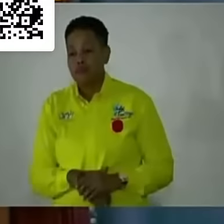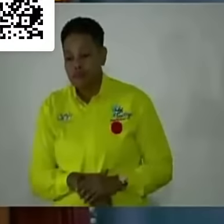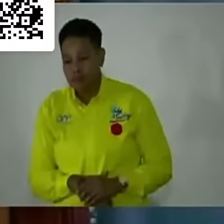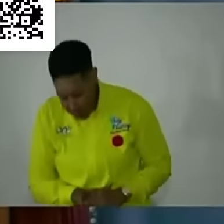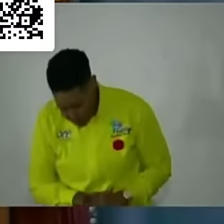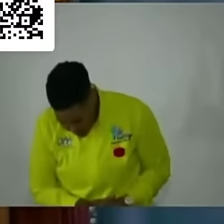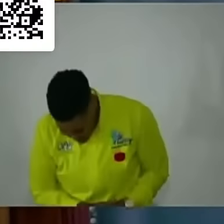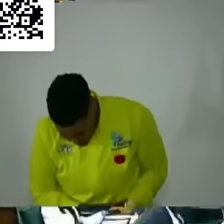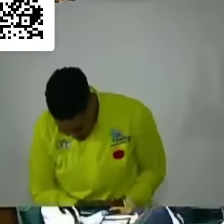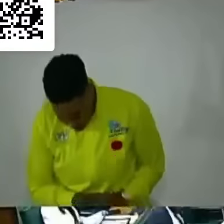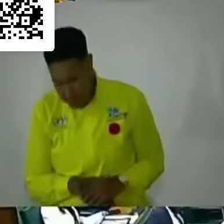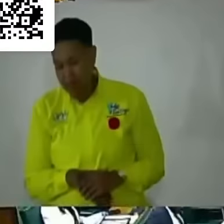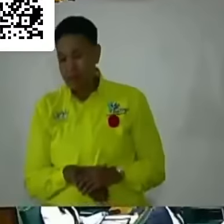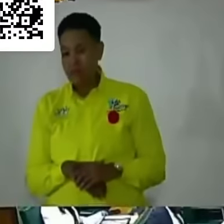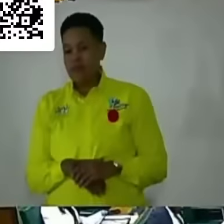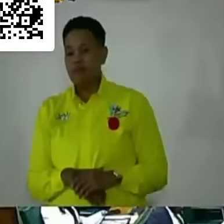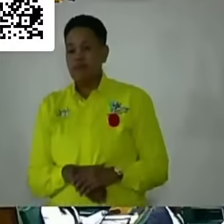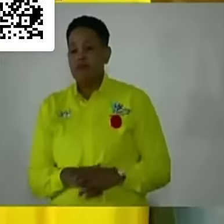Madam